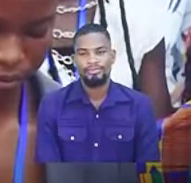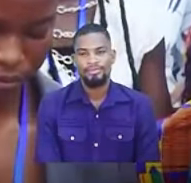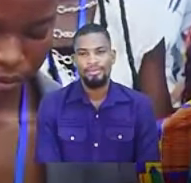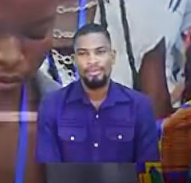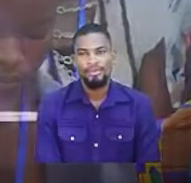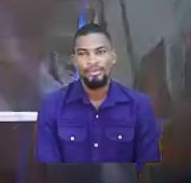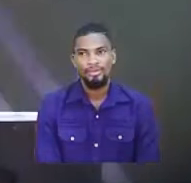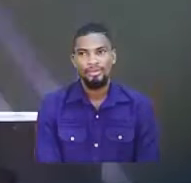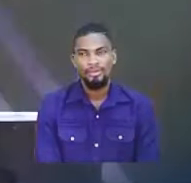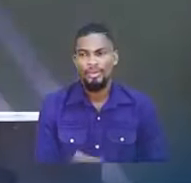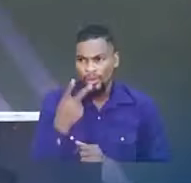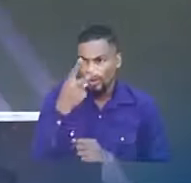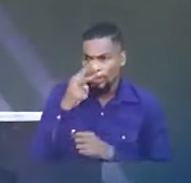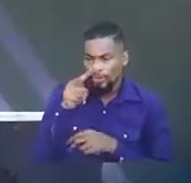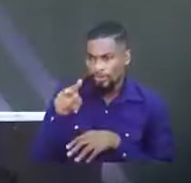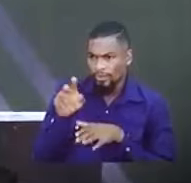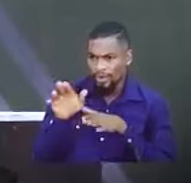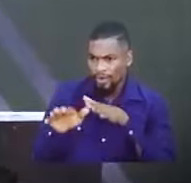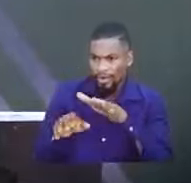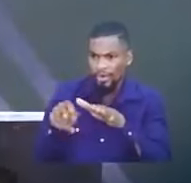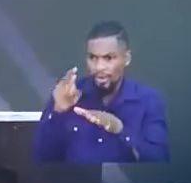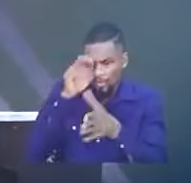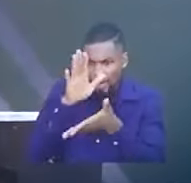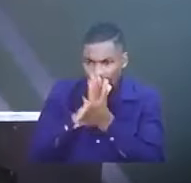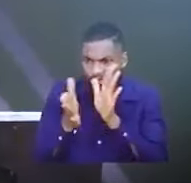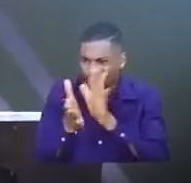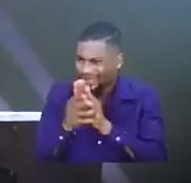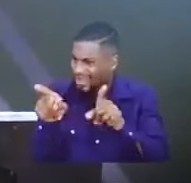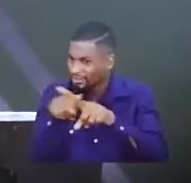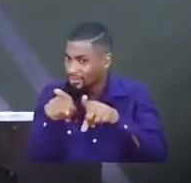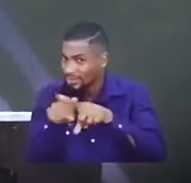Walk with the wise and become wise.